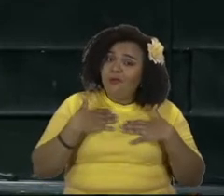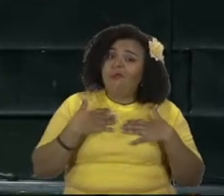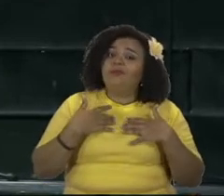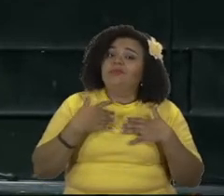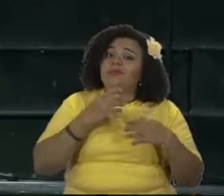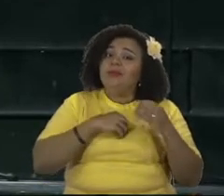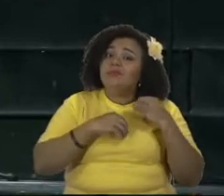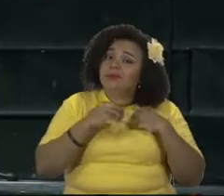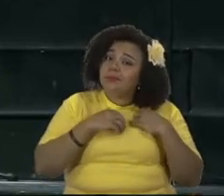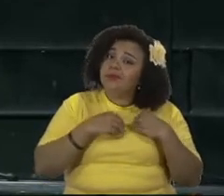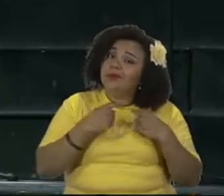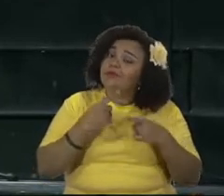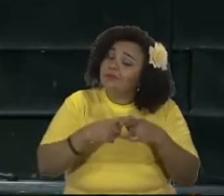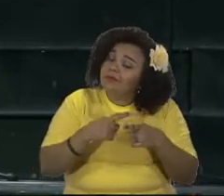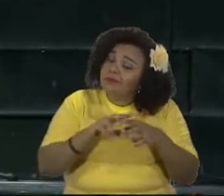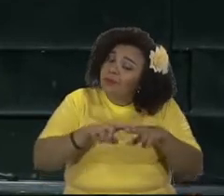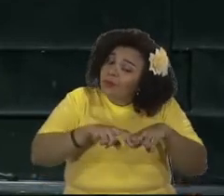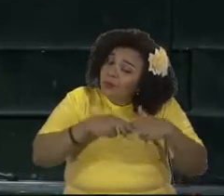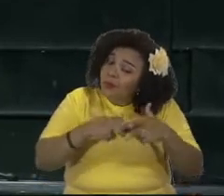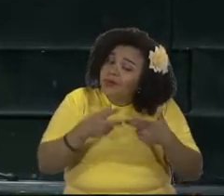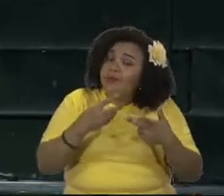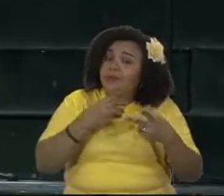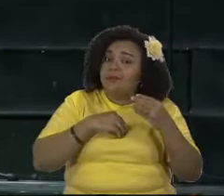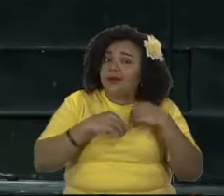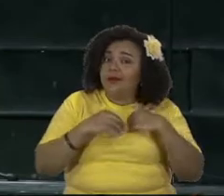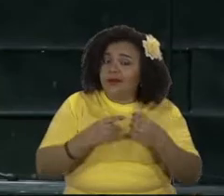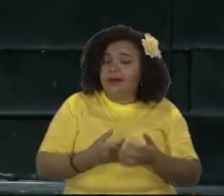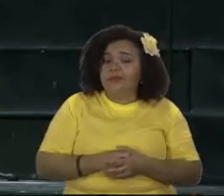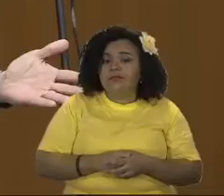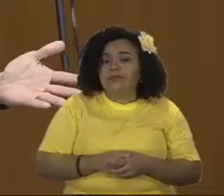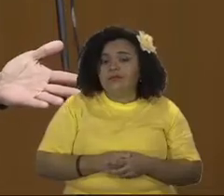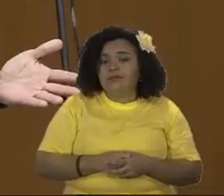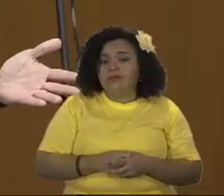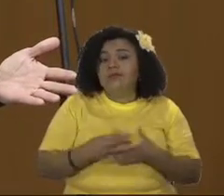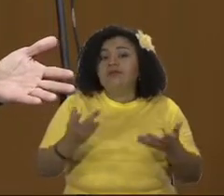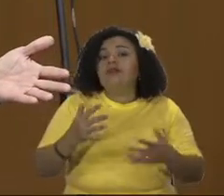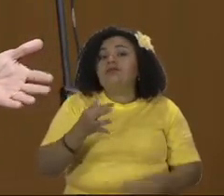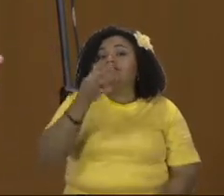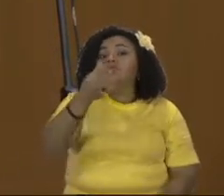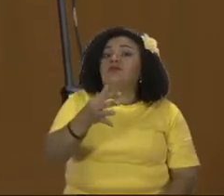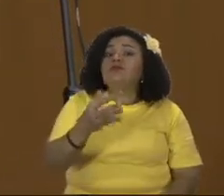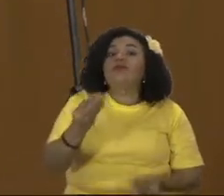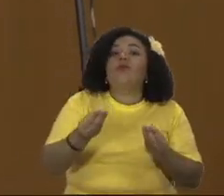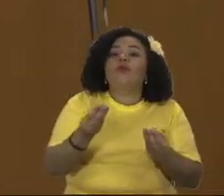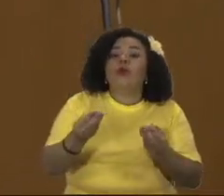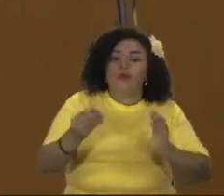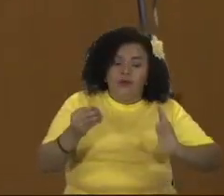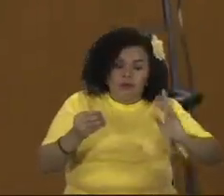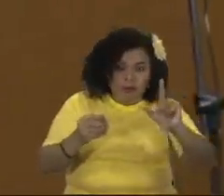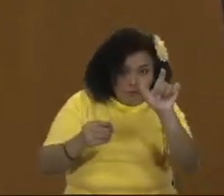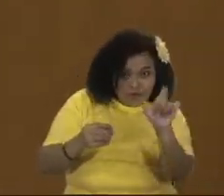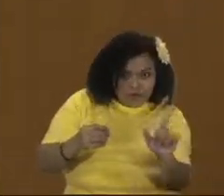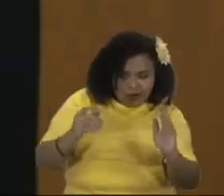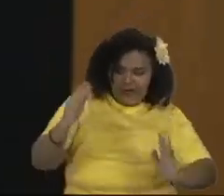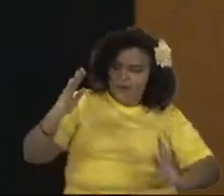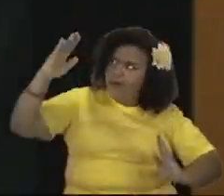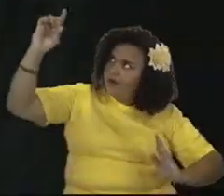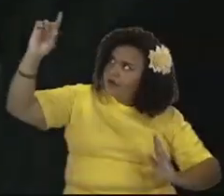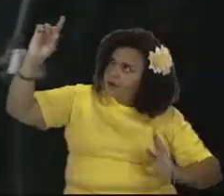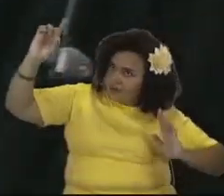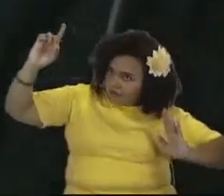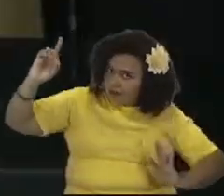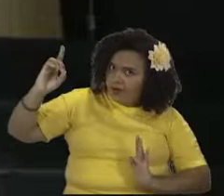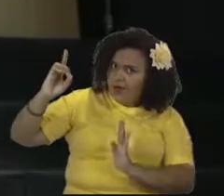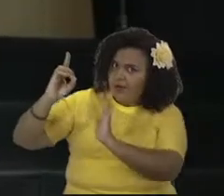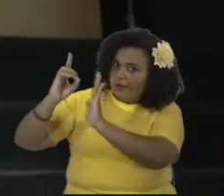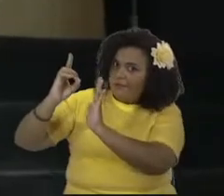then it's all upside down. Until no one sees it. And God wants